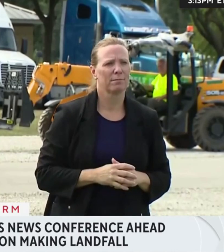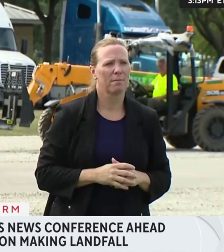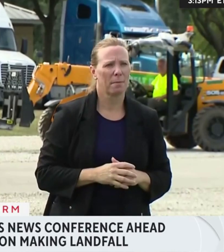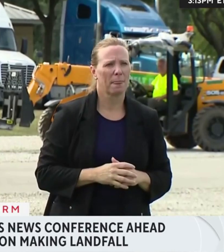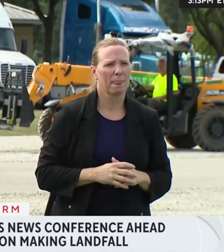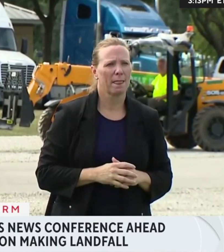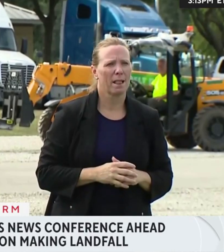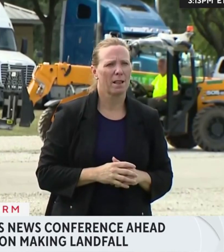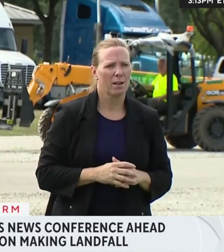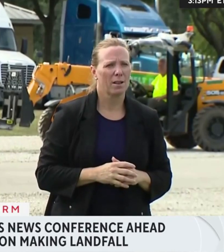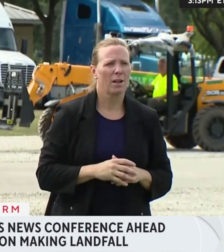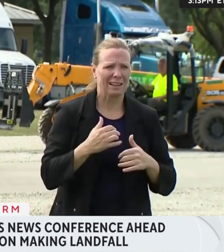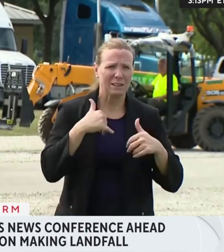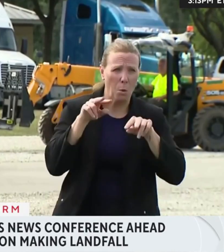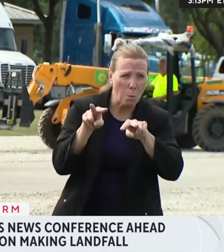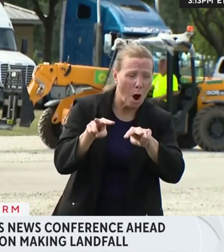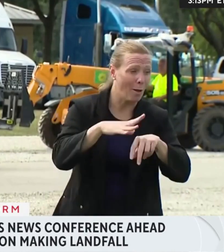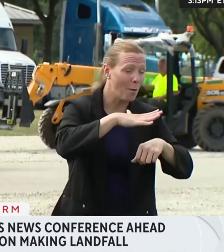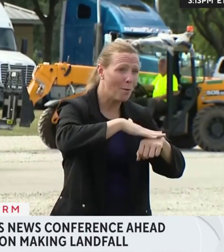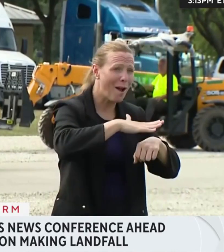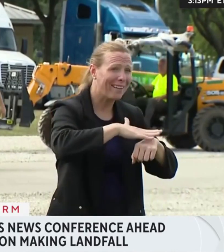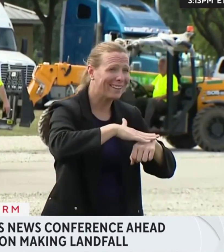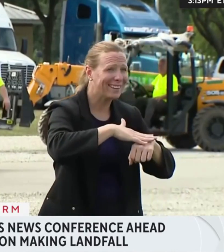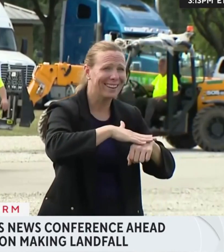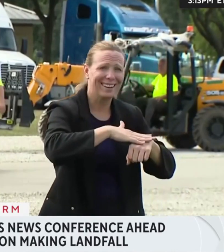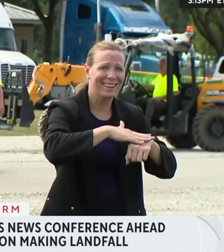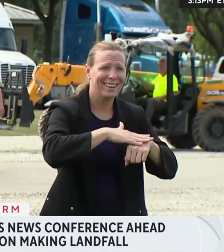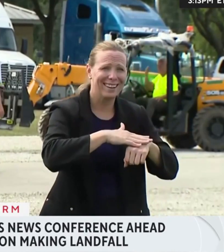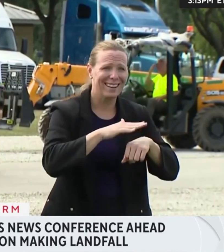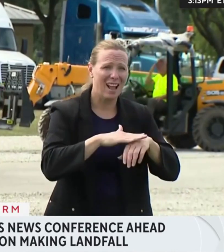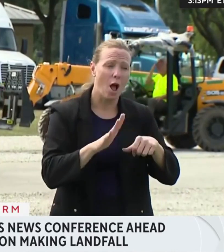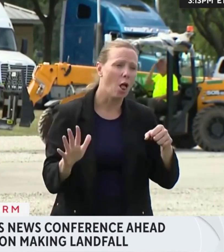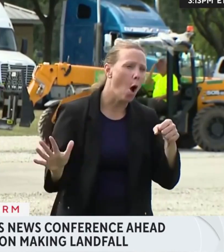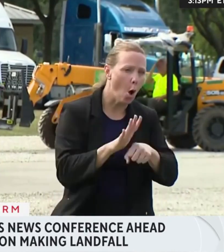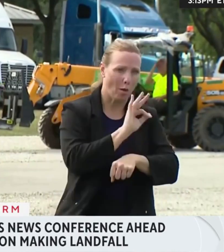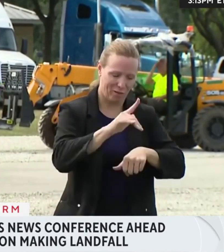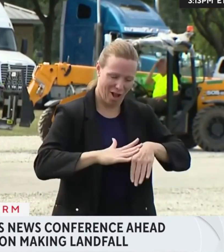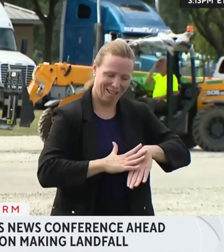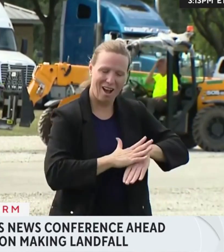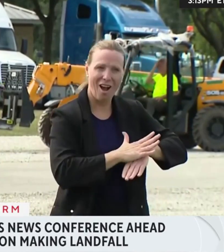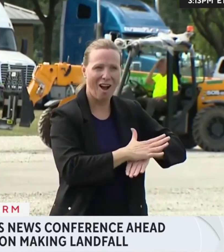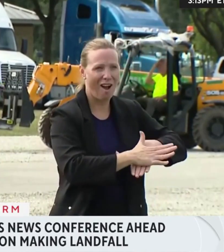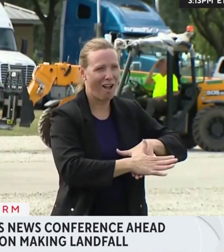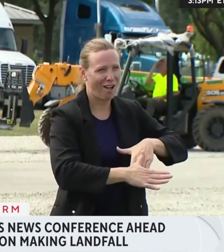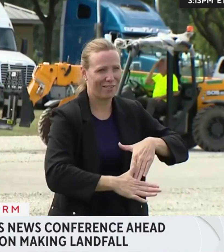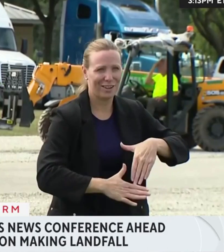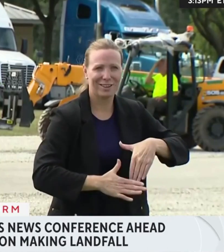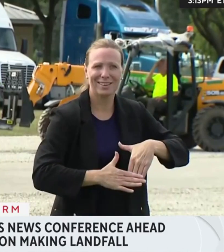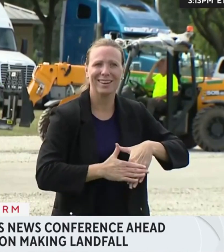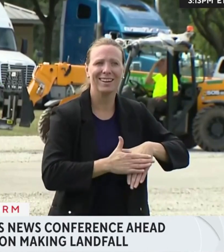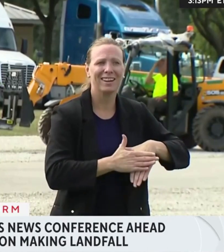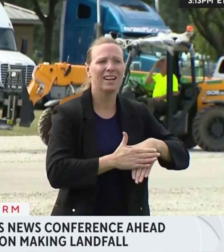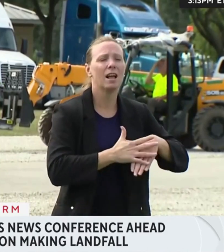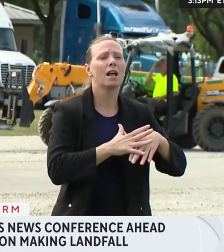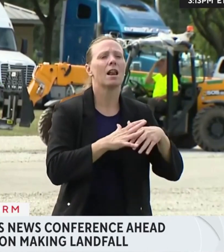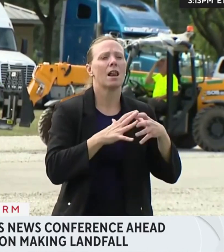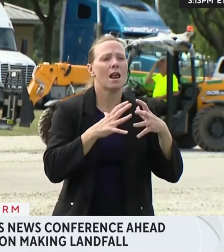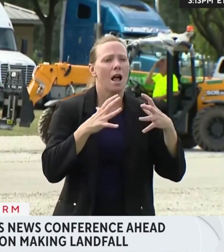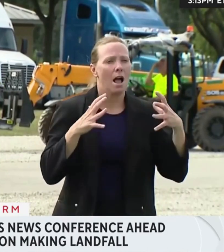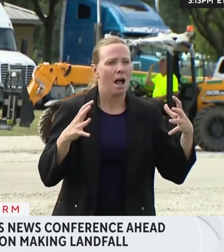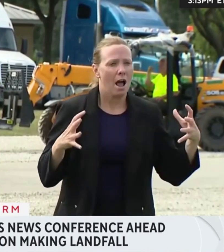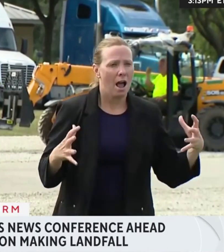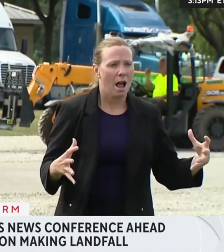or watches on almost the entire Florida peninsula. A lot of attention is being paid